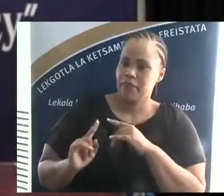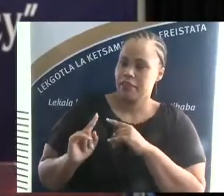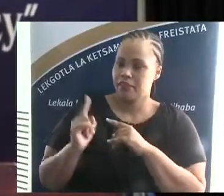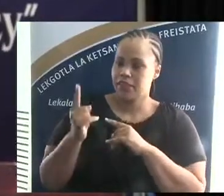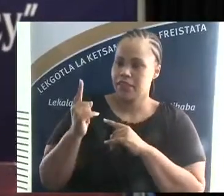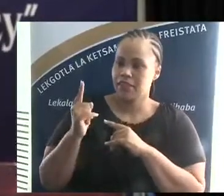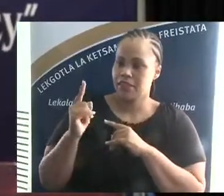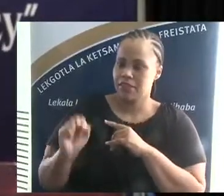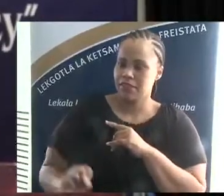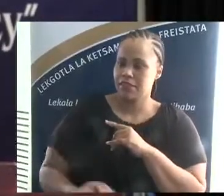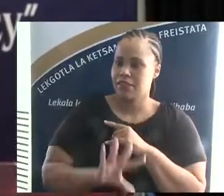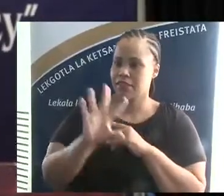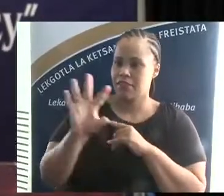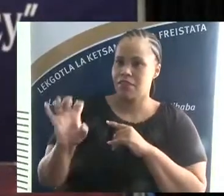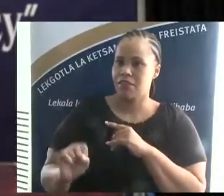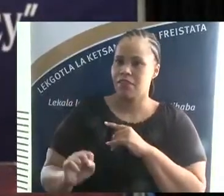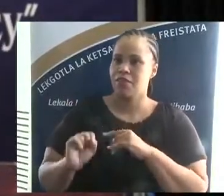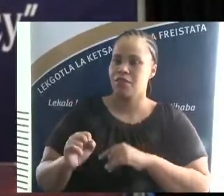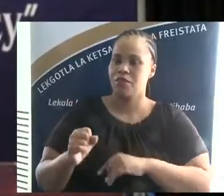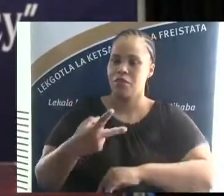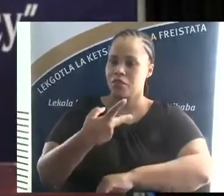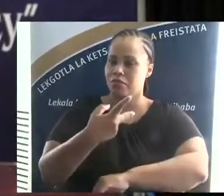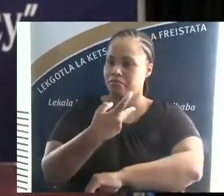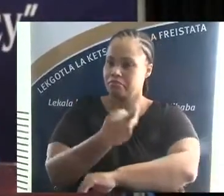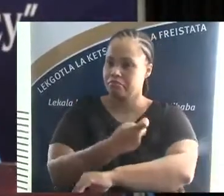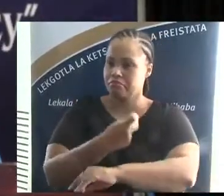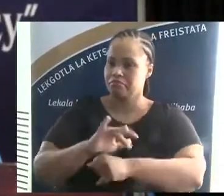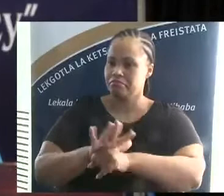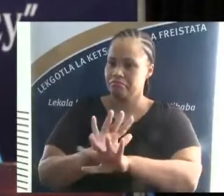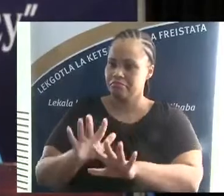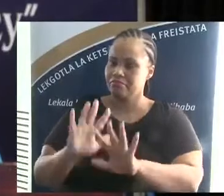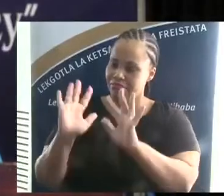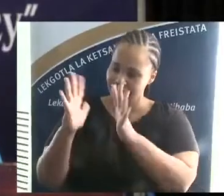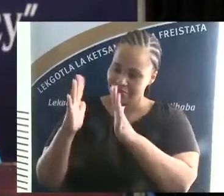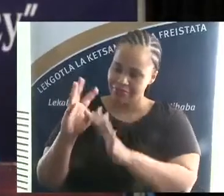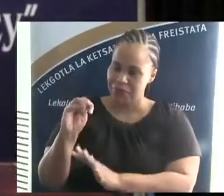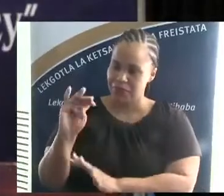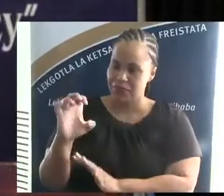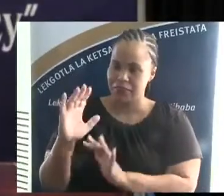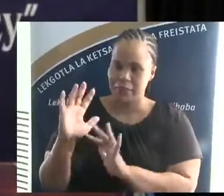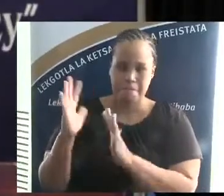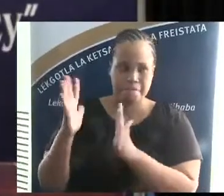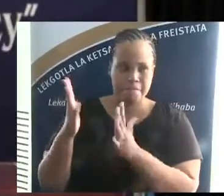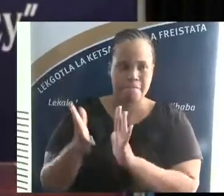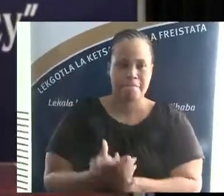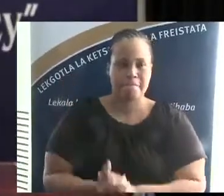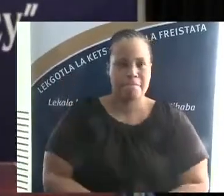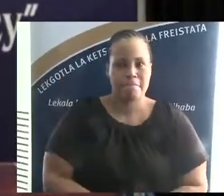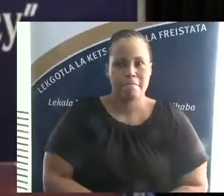country with regards to the vaccination rollout. Congratulations, MEC Monson.